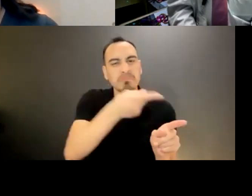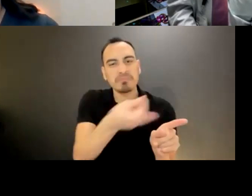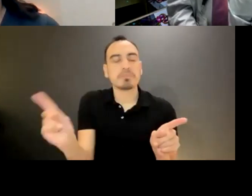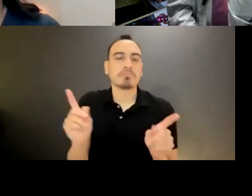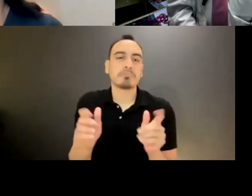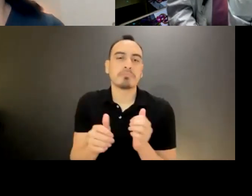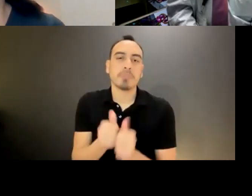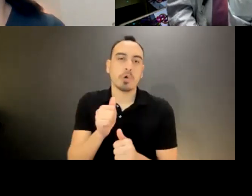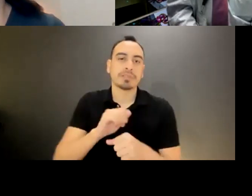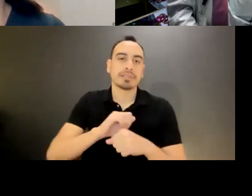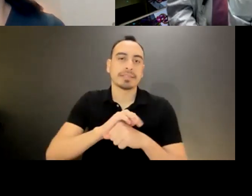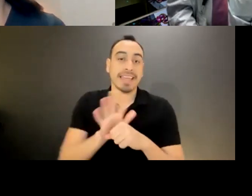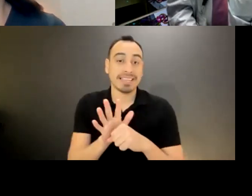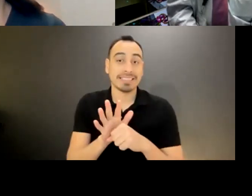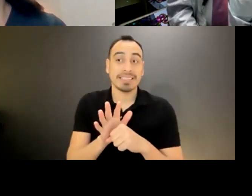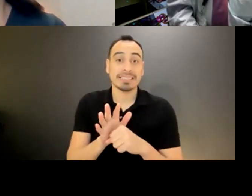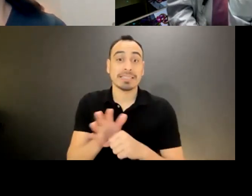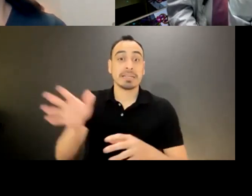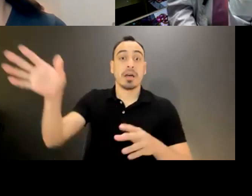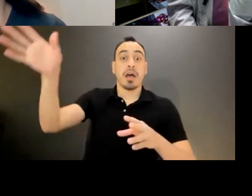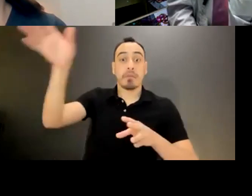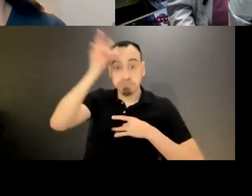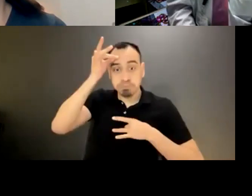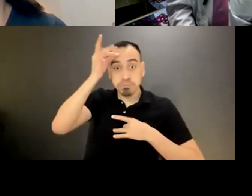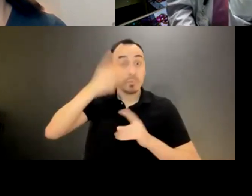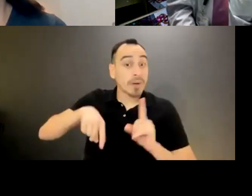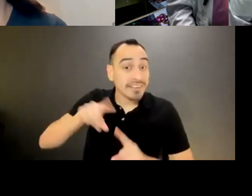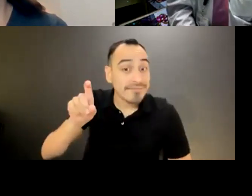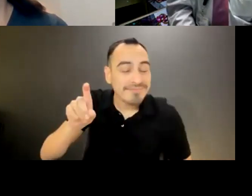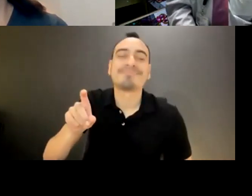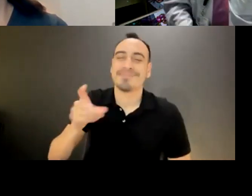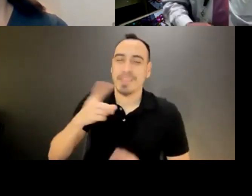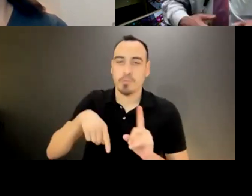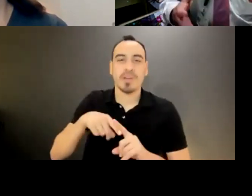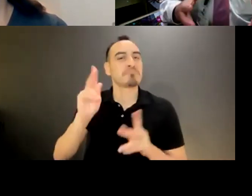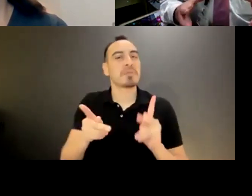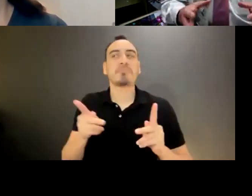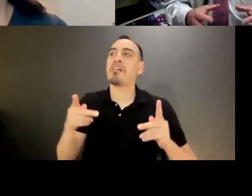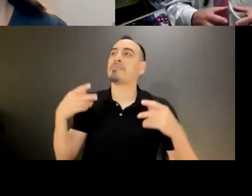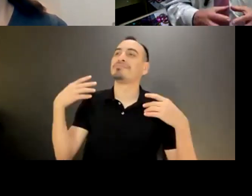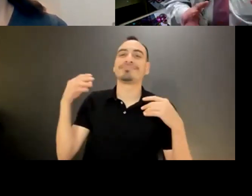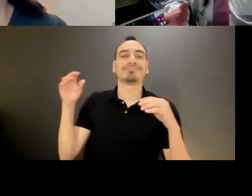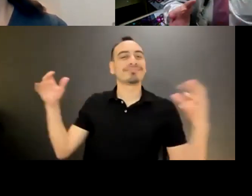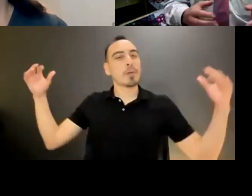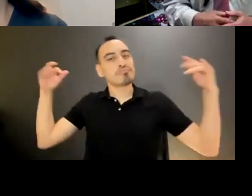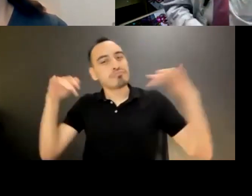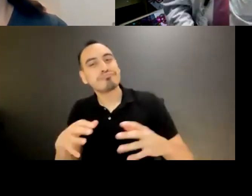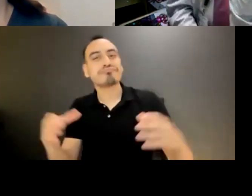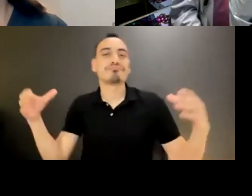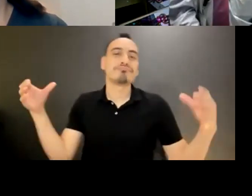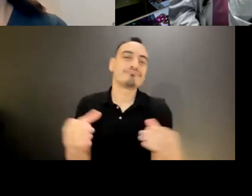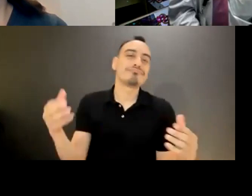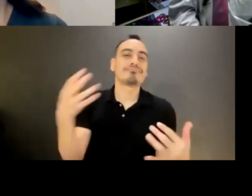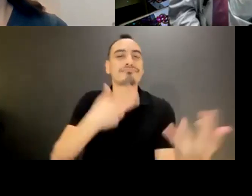up when people are not cautious and they're in big groups and there's a lot